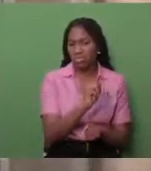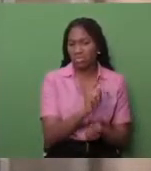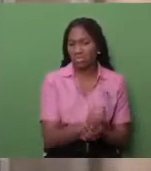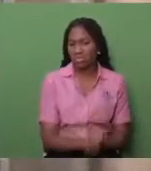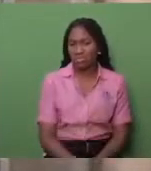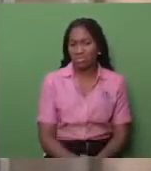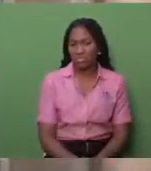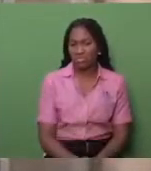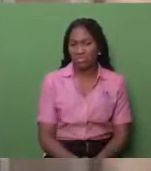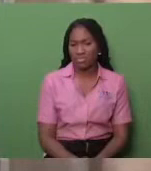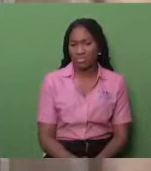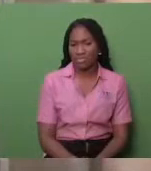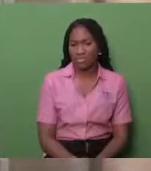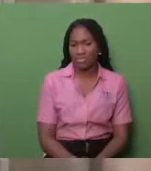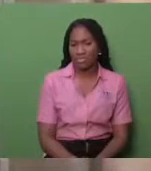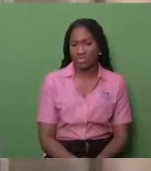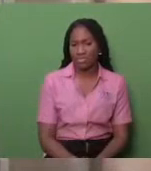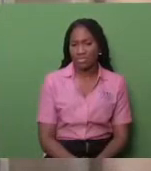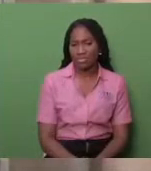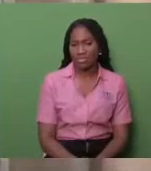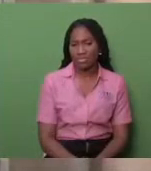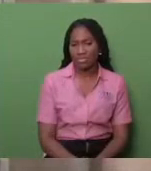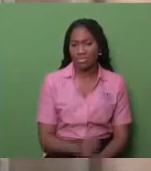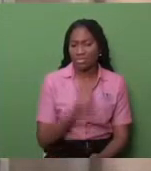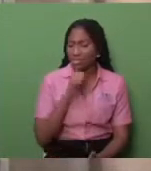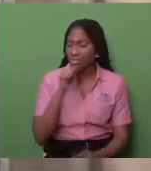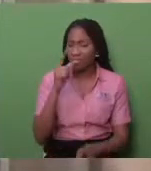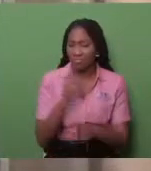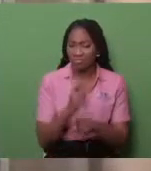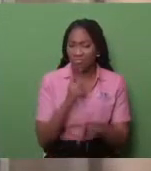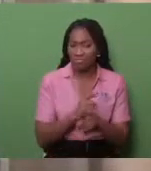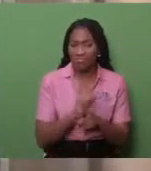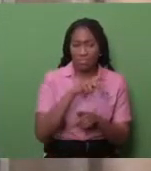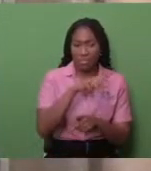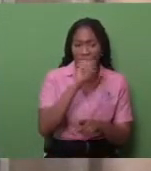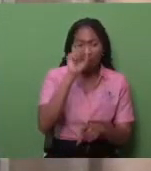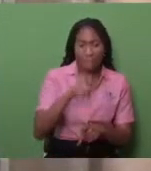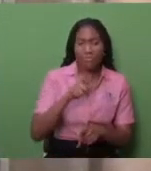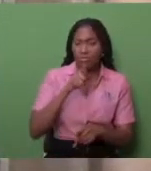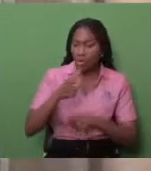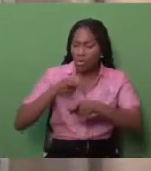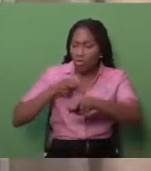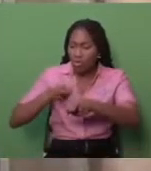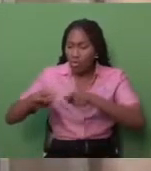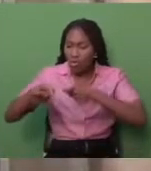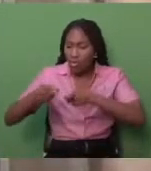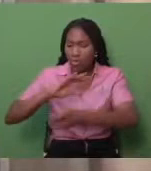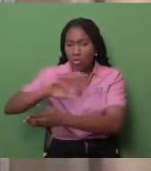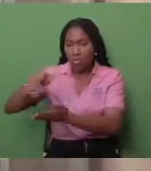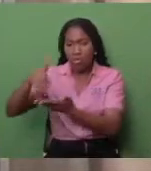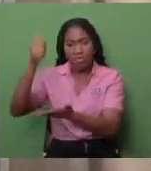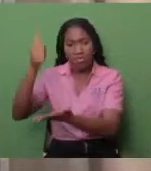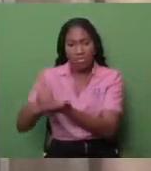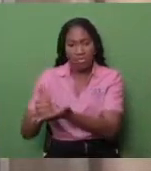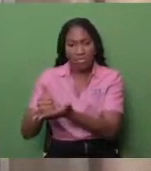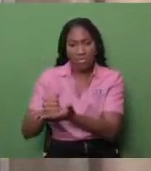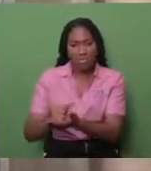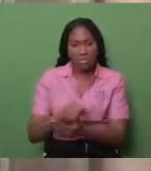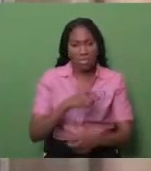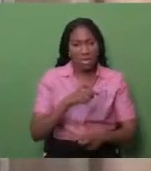stayed silent on this matter. The Citrin Central Bank governor, however, did what his masters told him, and he said